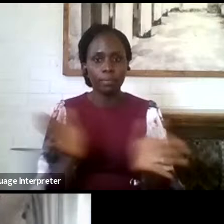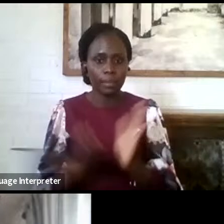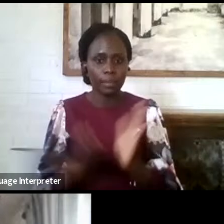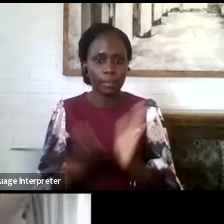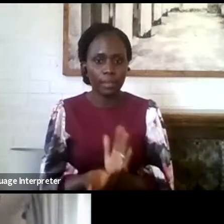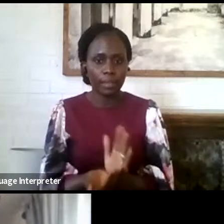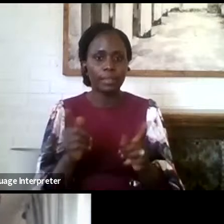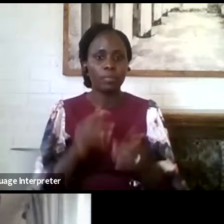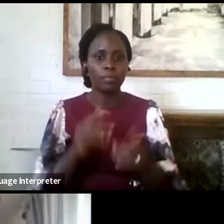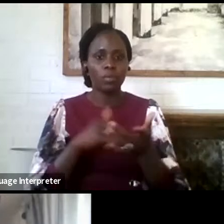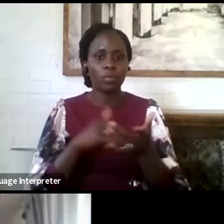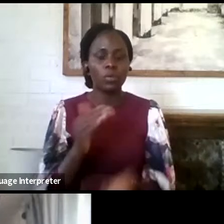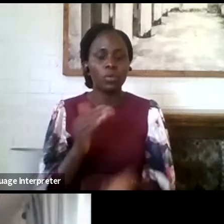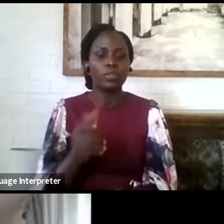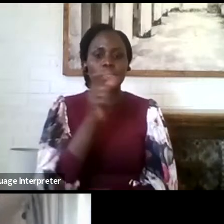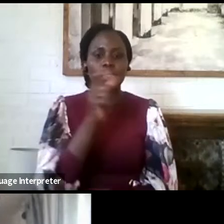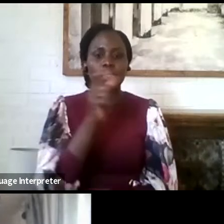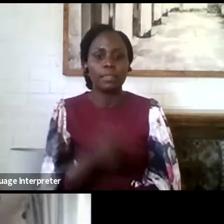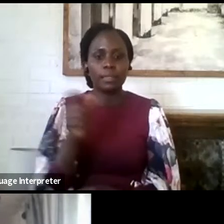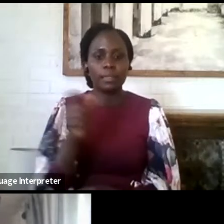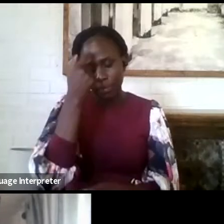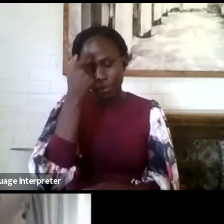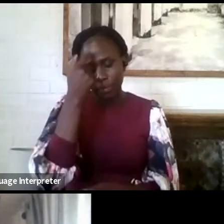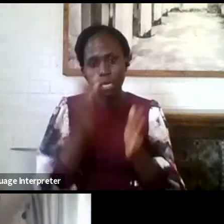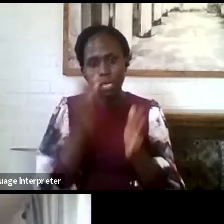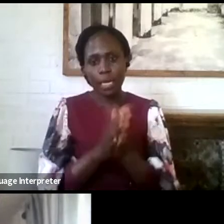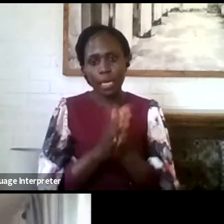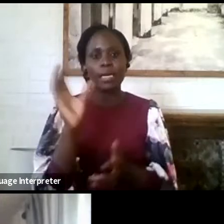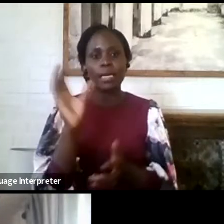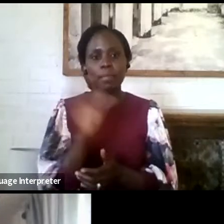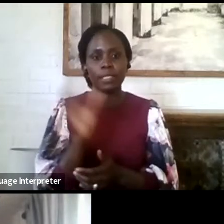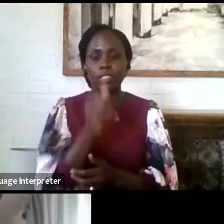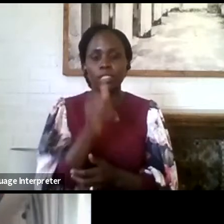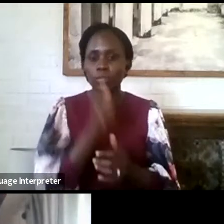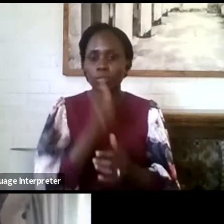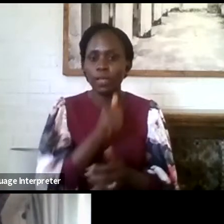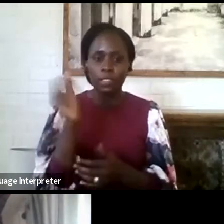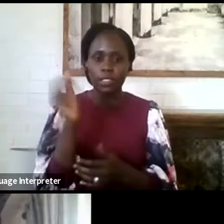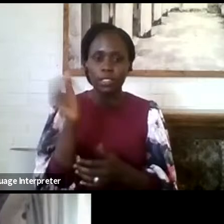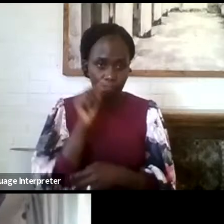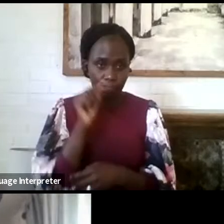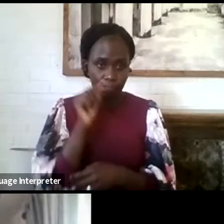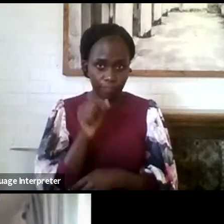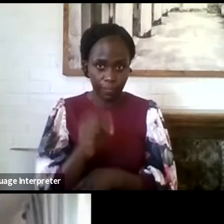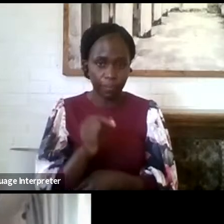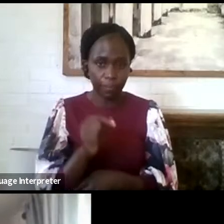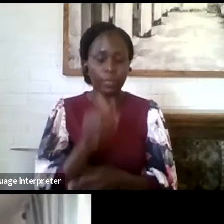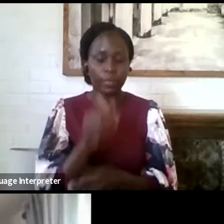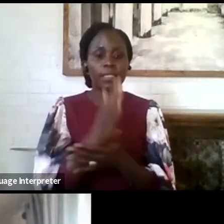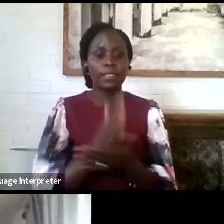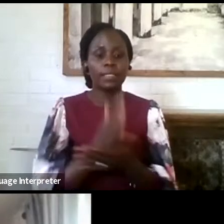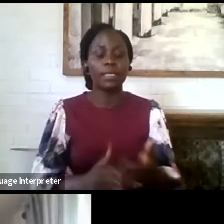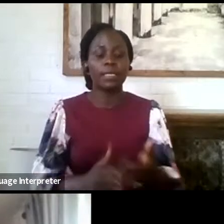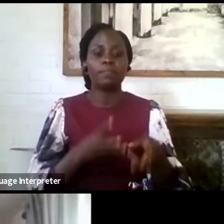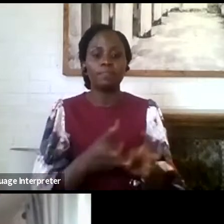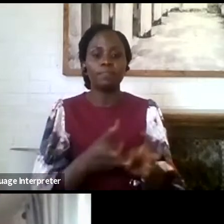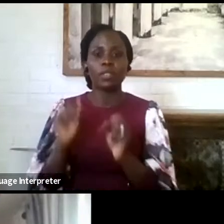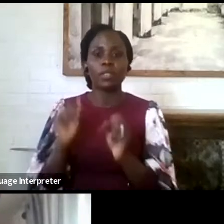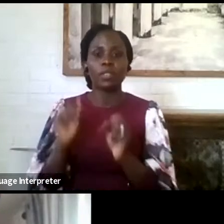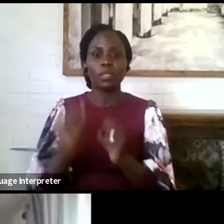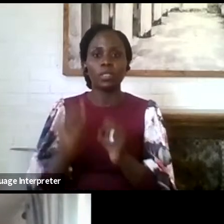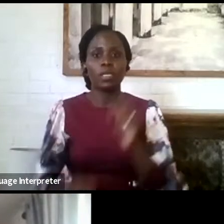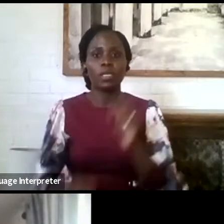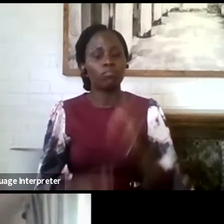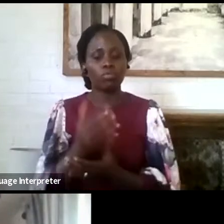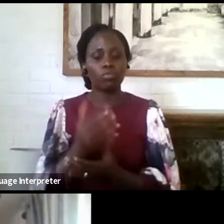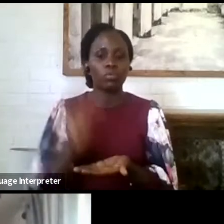the companies within the private sector, there are some measures that can be put in place to mitigate the risk and make sure the benefits are evenly